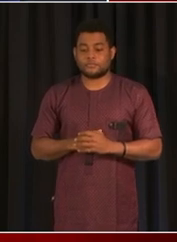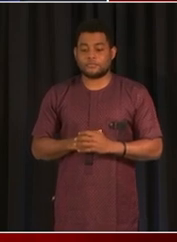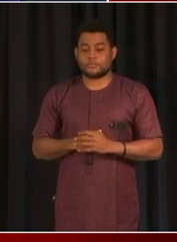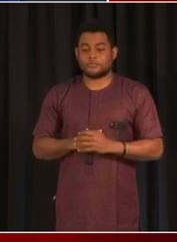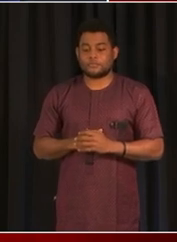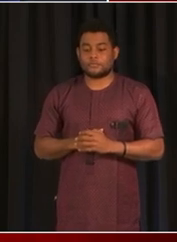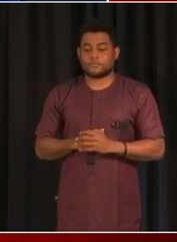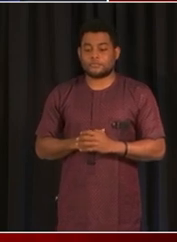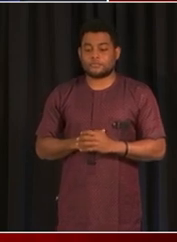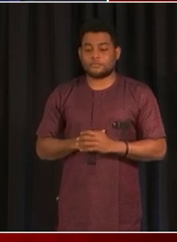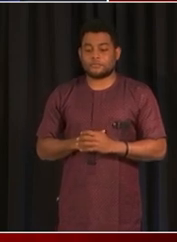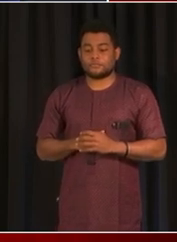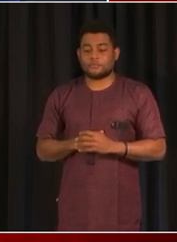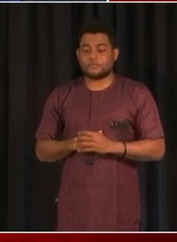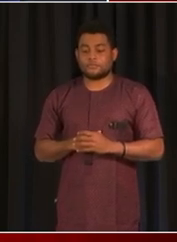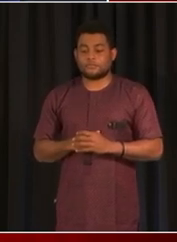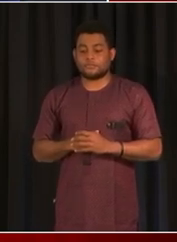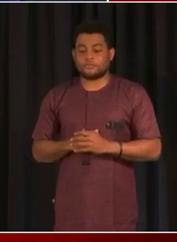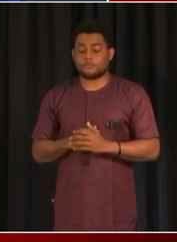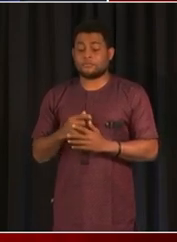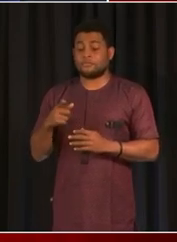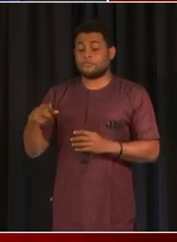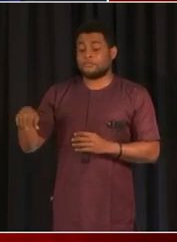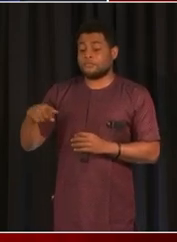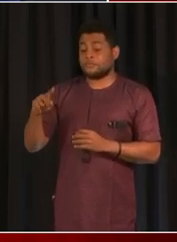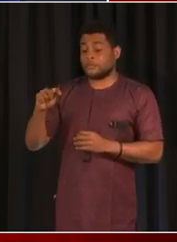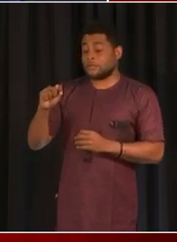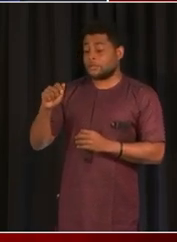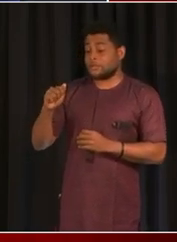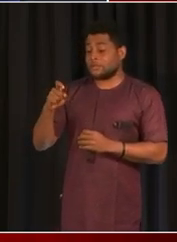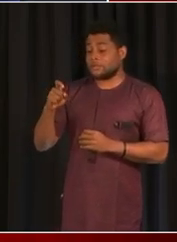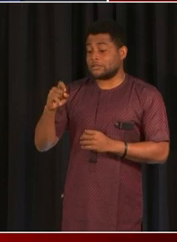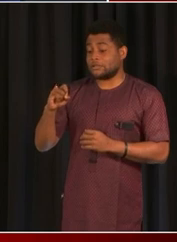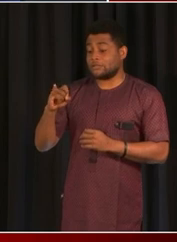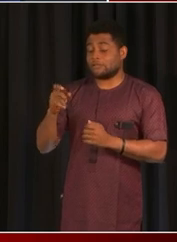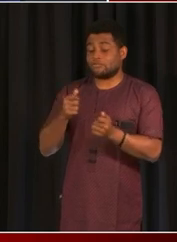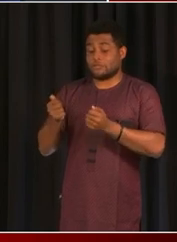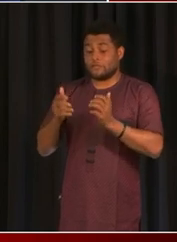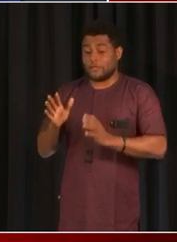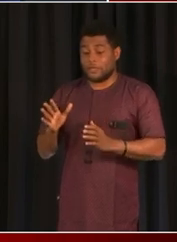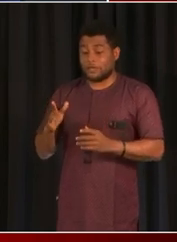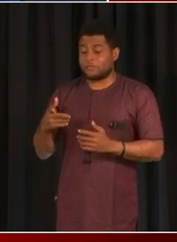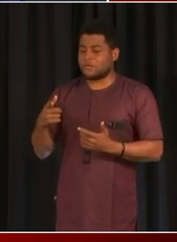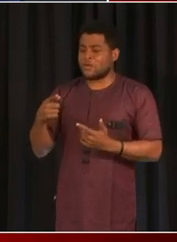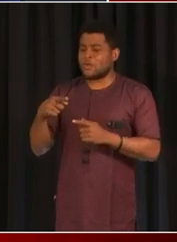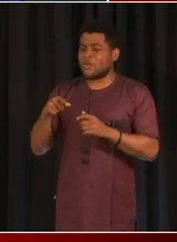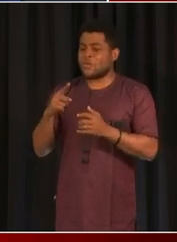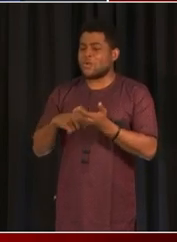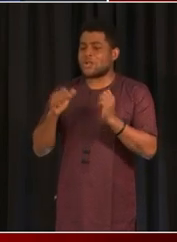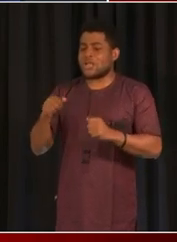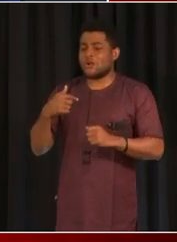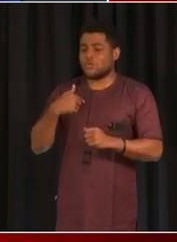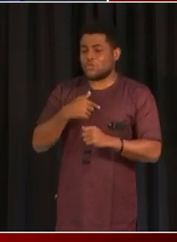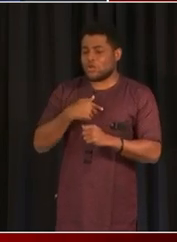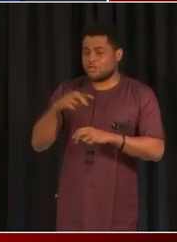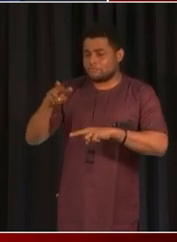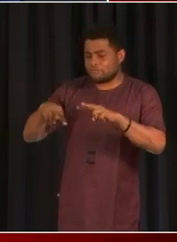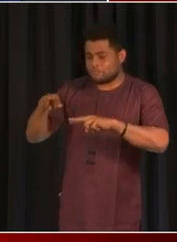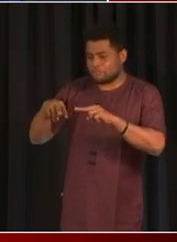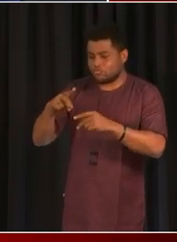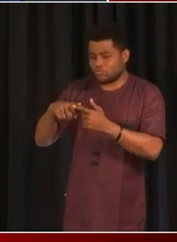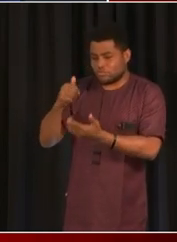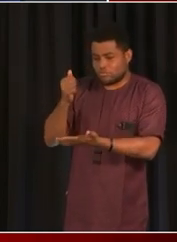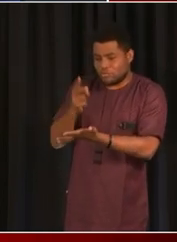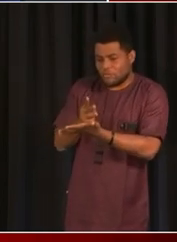currently exploring what your authority is with an eye on the possibility of further extending these requirements to people